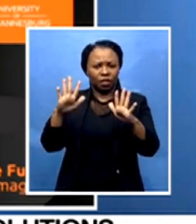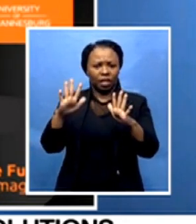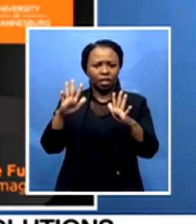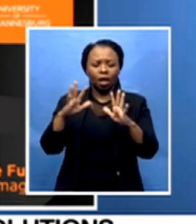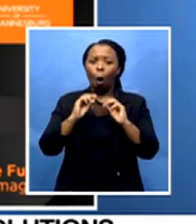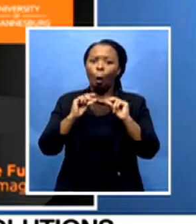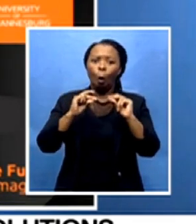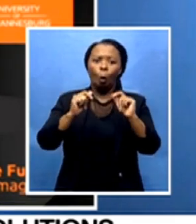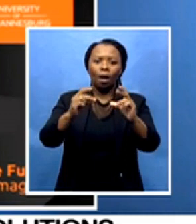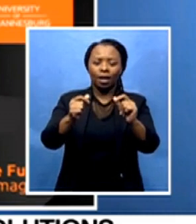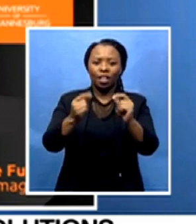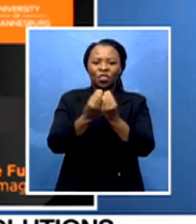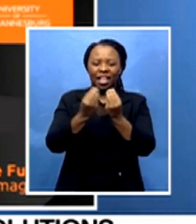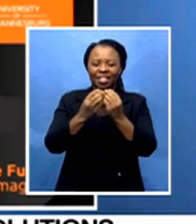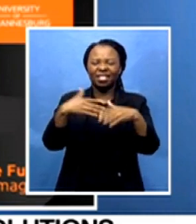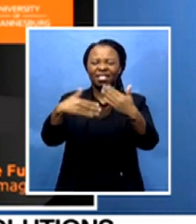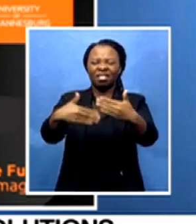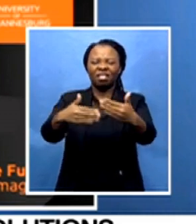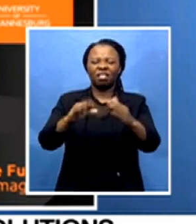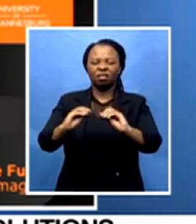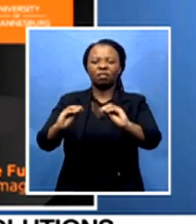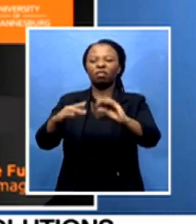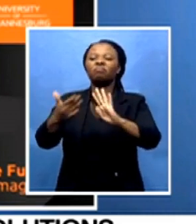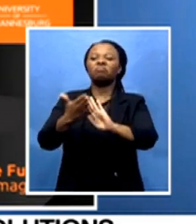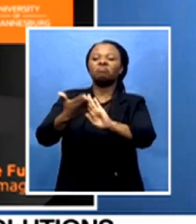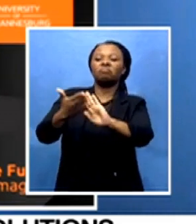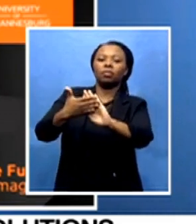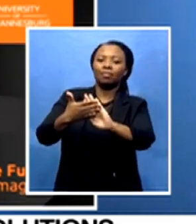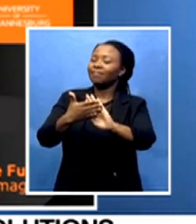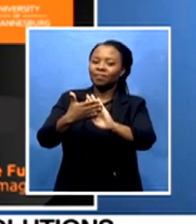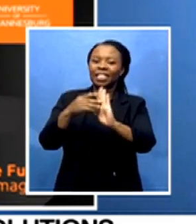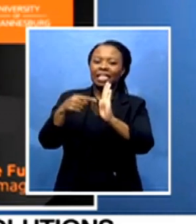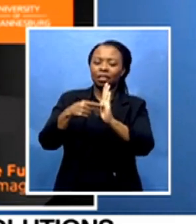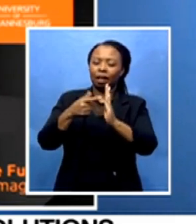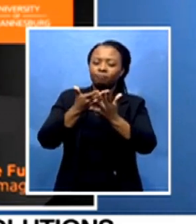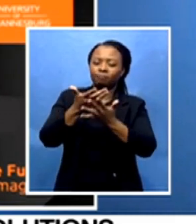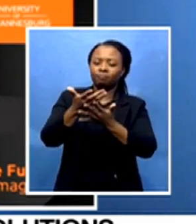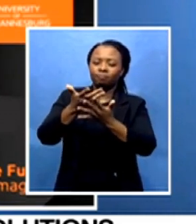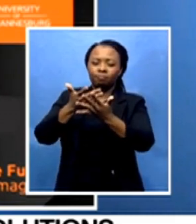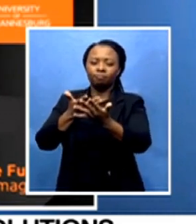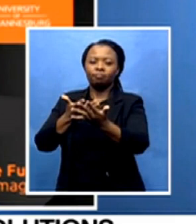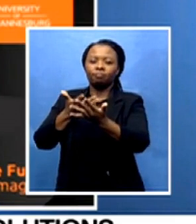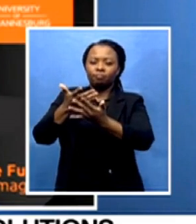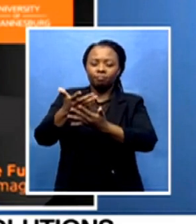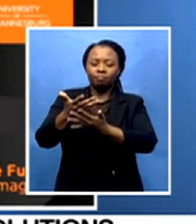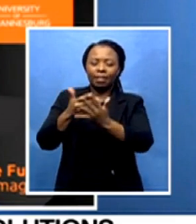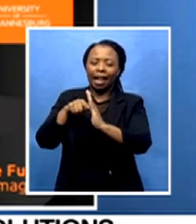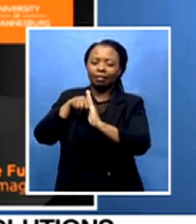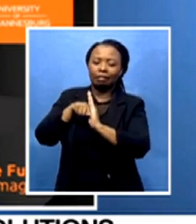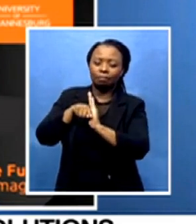is allowing conversation. It's allowing delving deeper, as I said, and it is